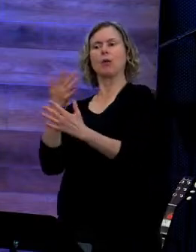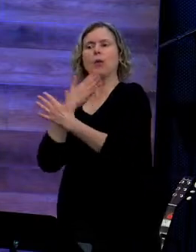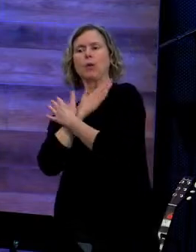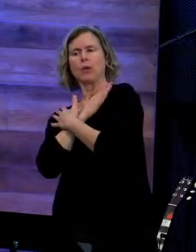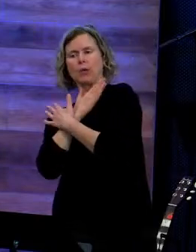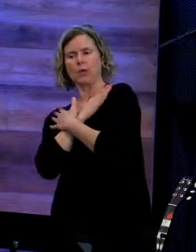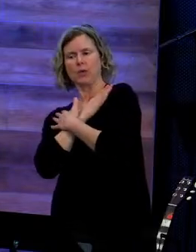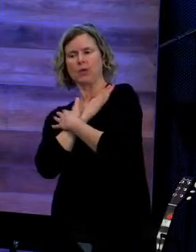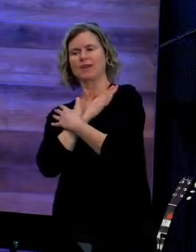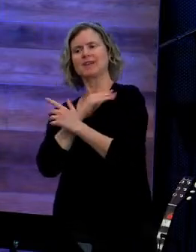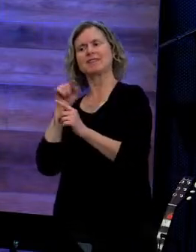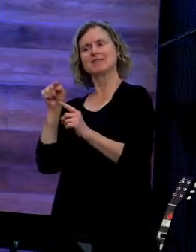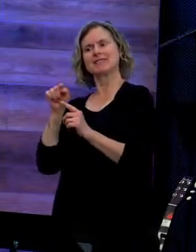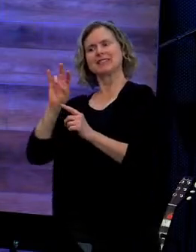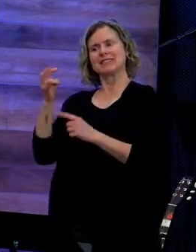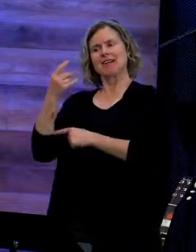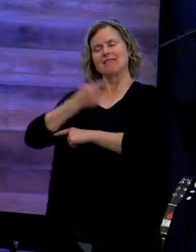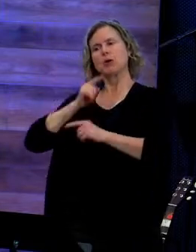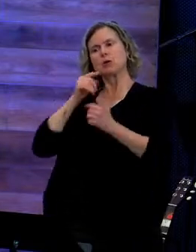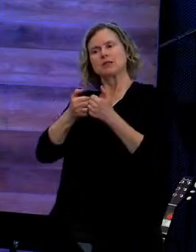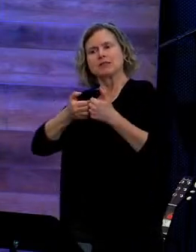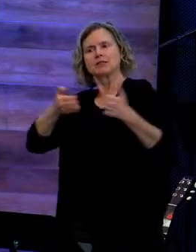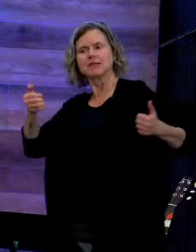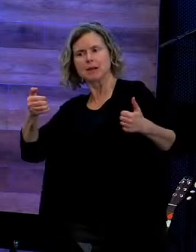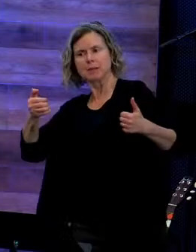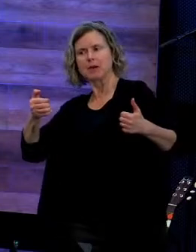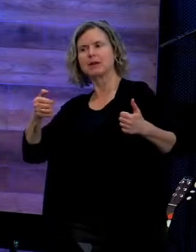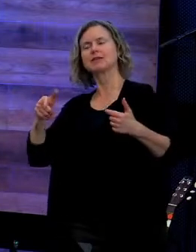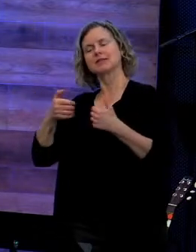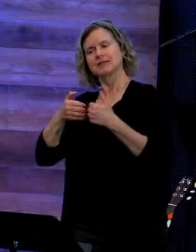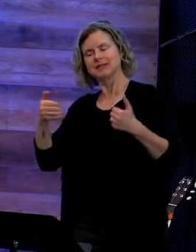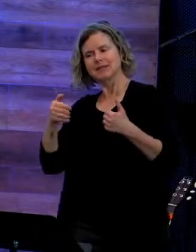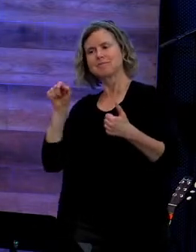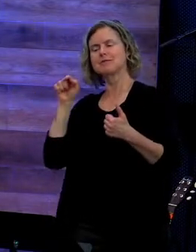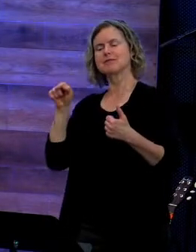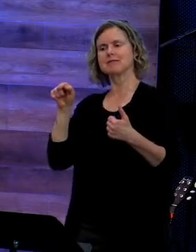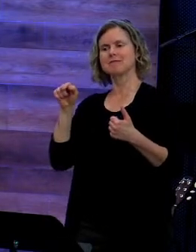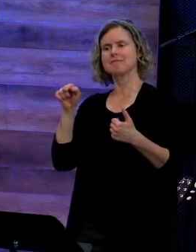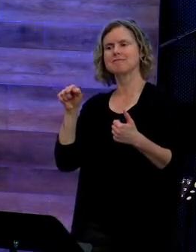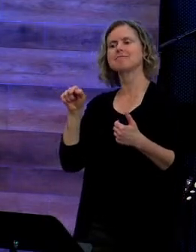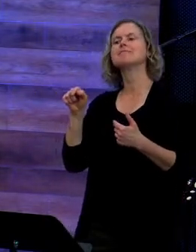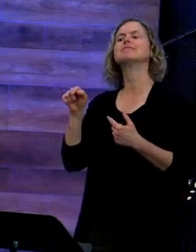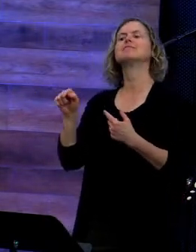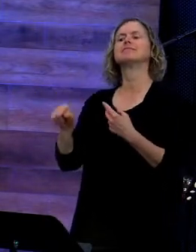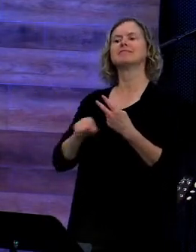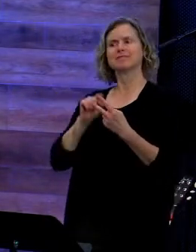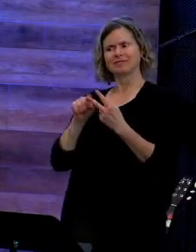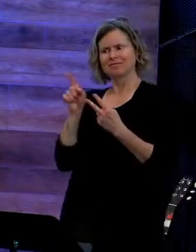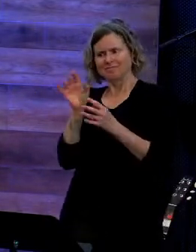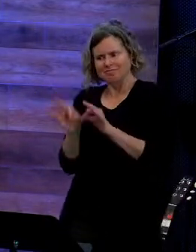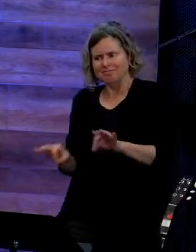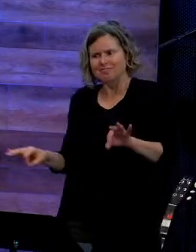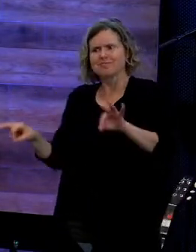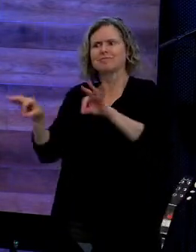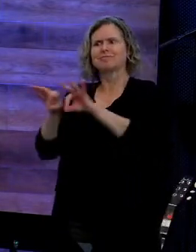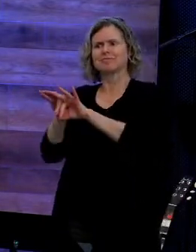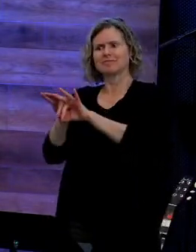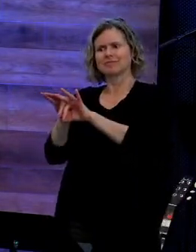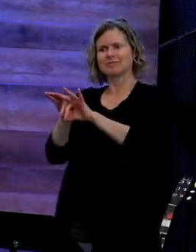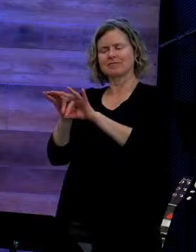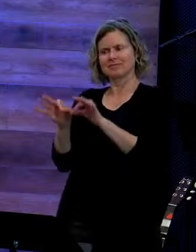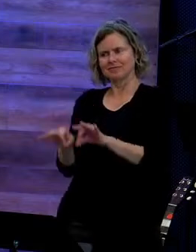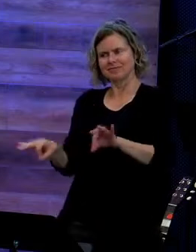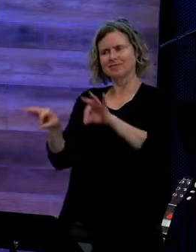means the seventh day is separate. It's different from all the others. And two, it's significant. It is a